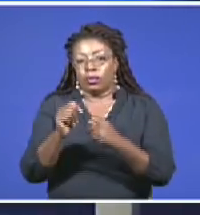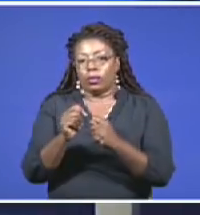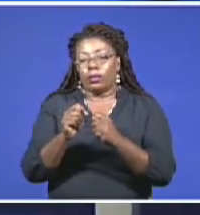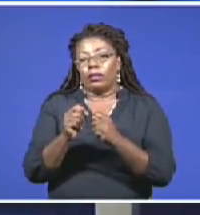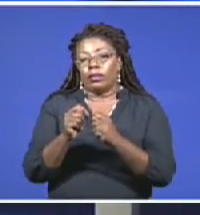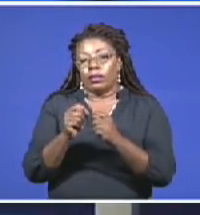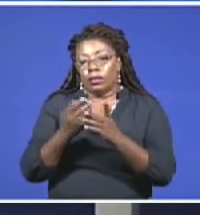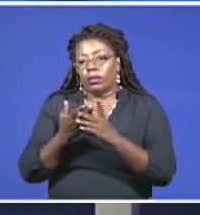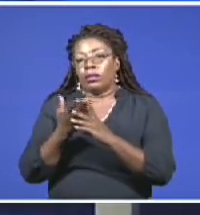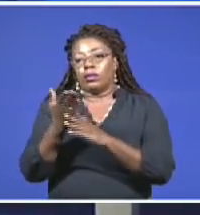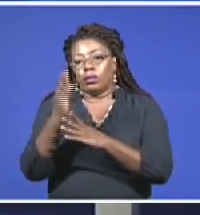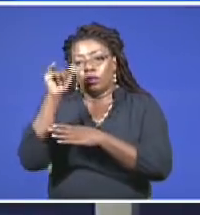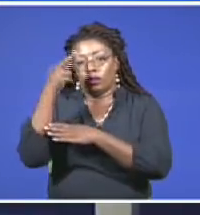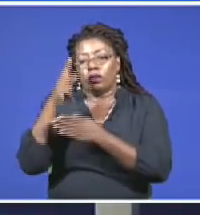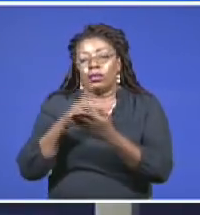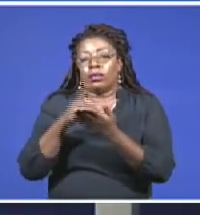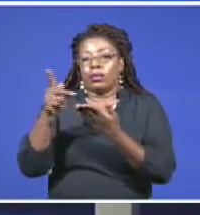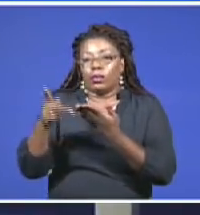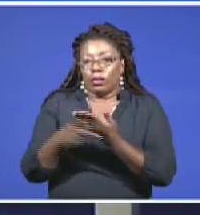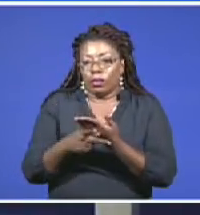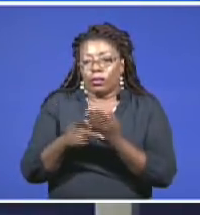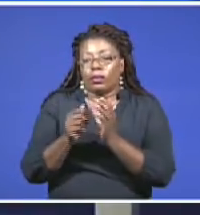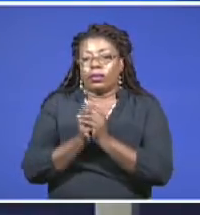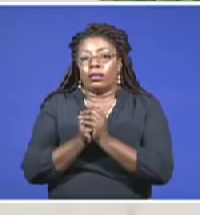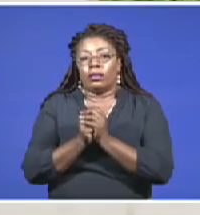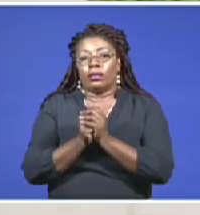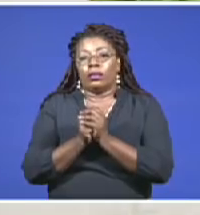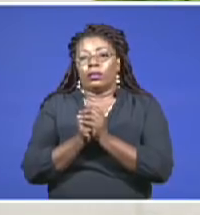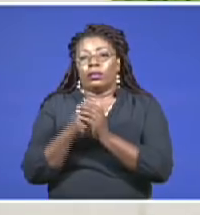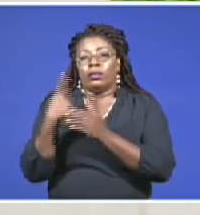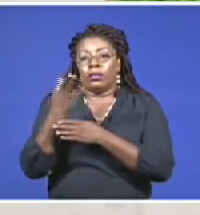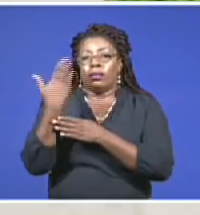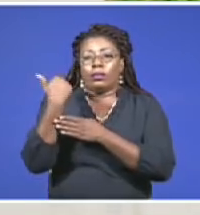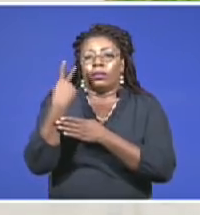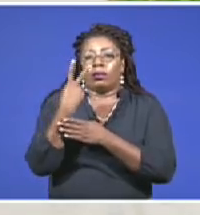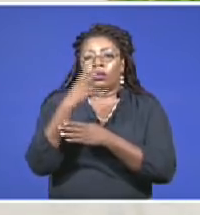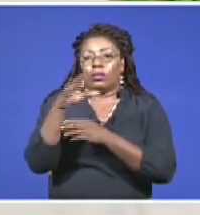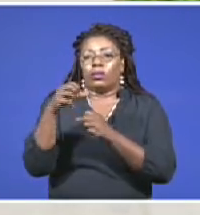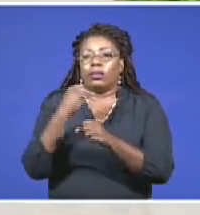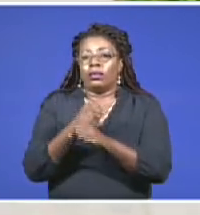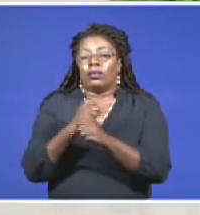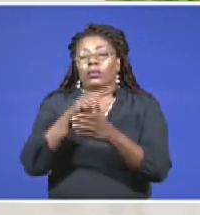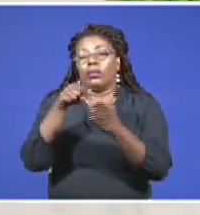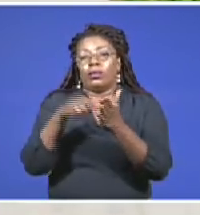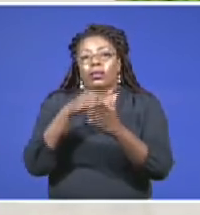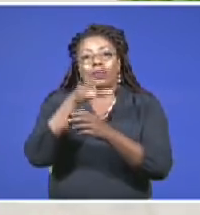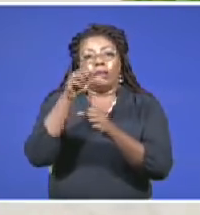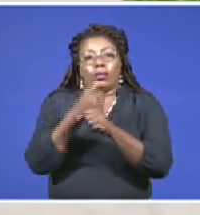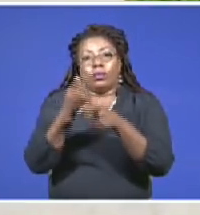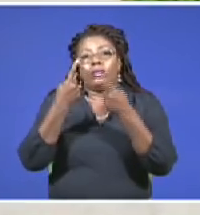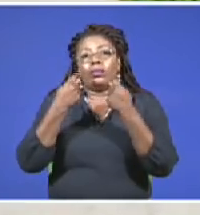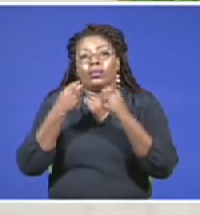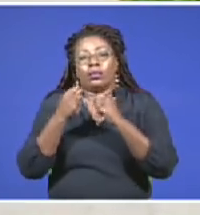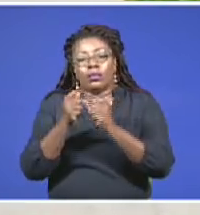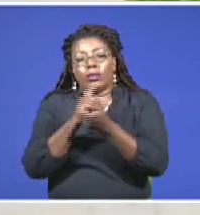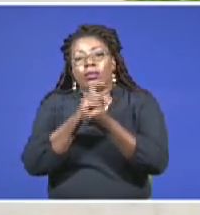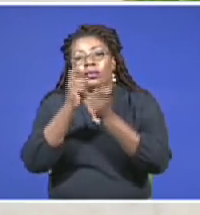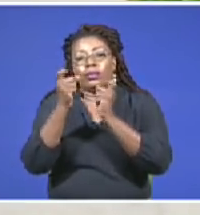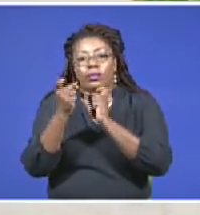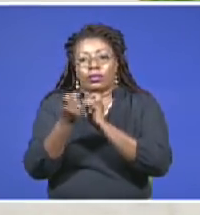relevant through their junior program. We've been running for the last 2 years, so this year we tried and